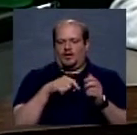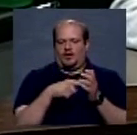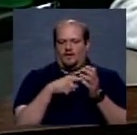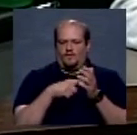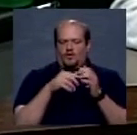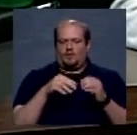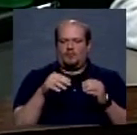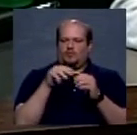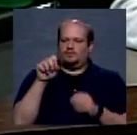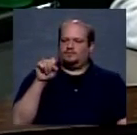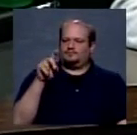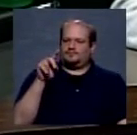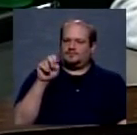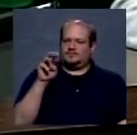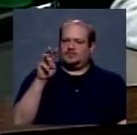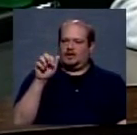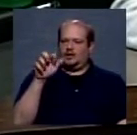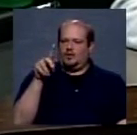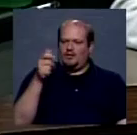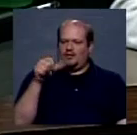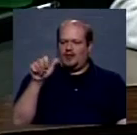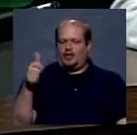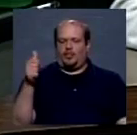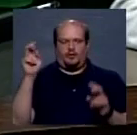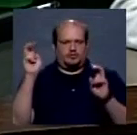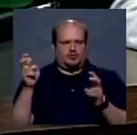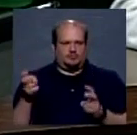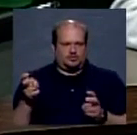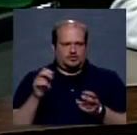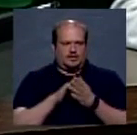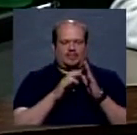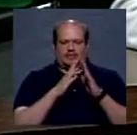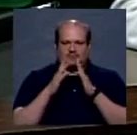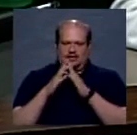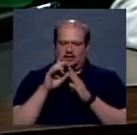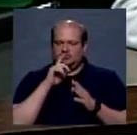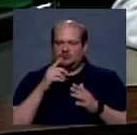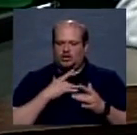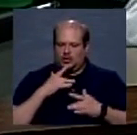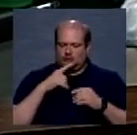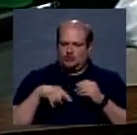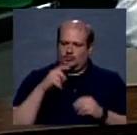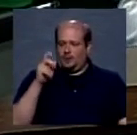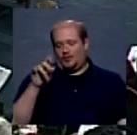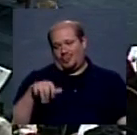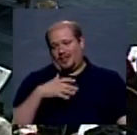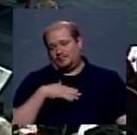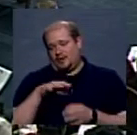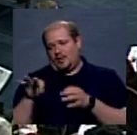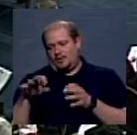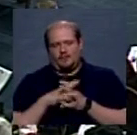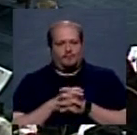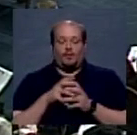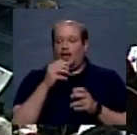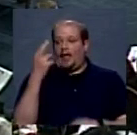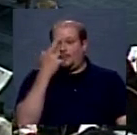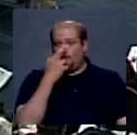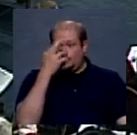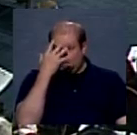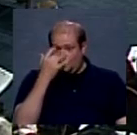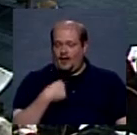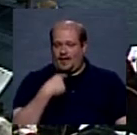or any other subjects that the citizens are concerned about. Okay, that's my comment. And the reason why I say